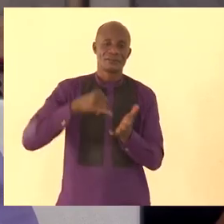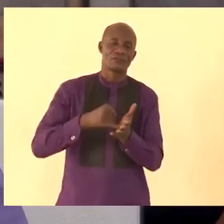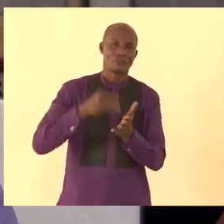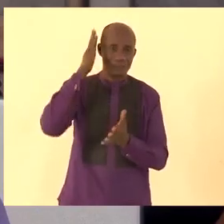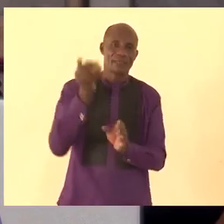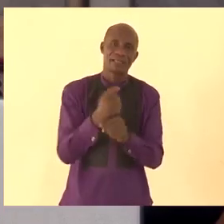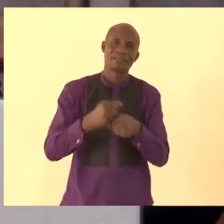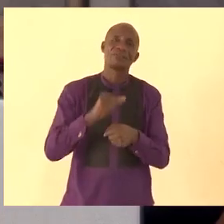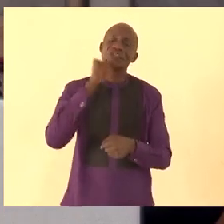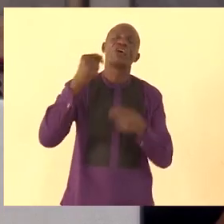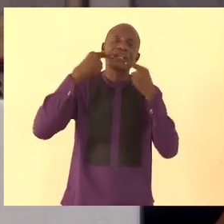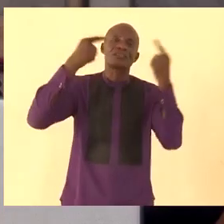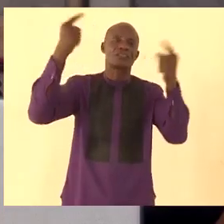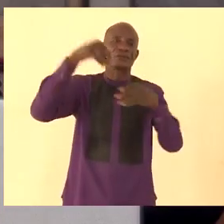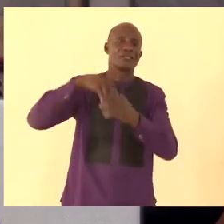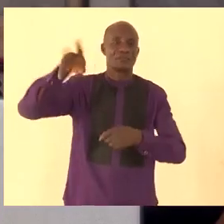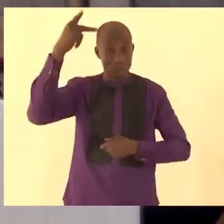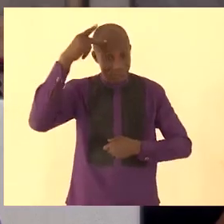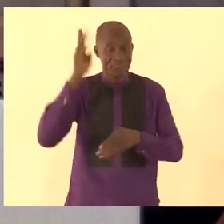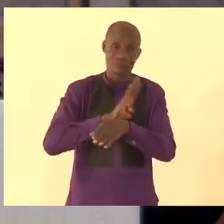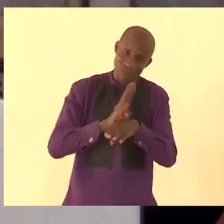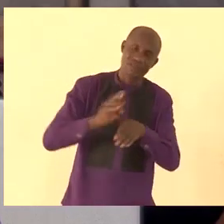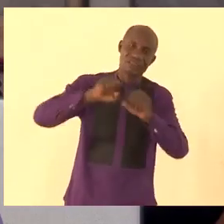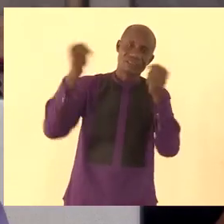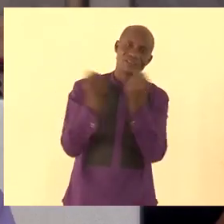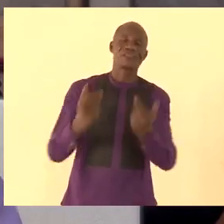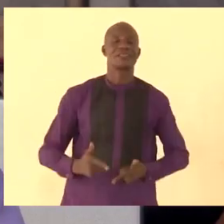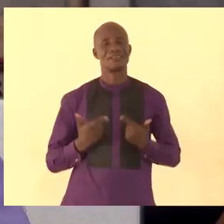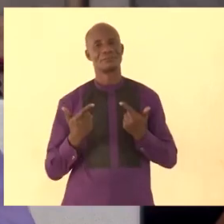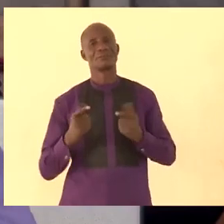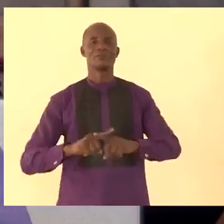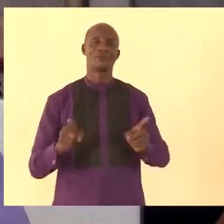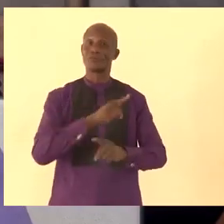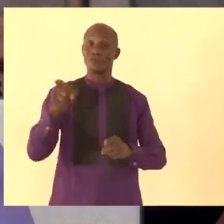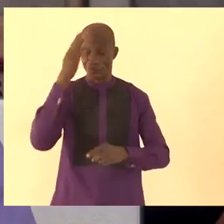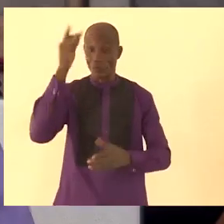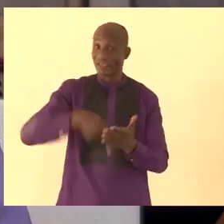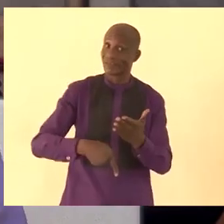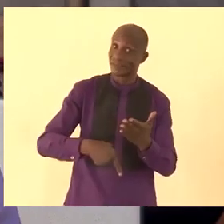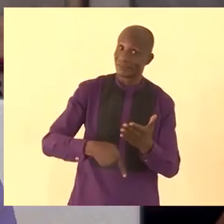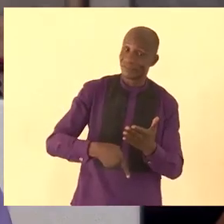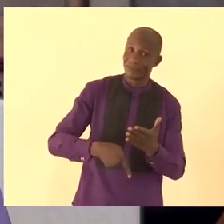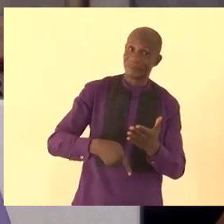It will make them unsuccessful in politics, in business, in social life. But you know what? Such